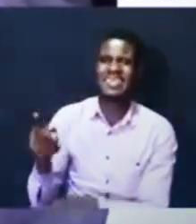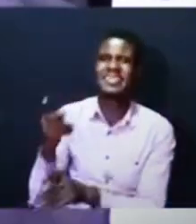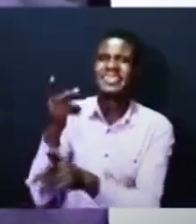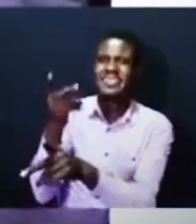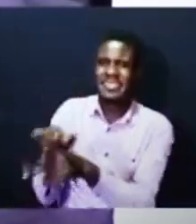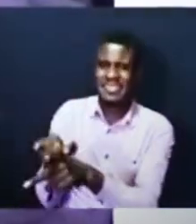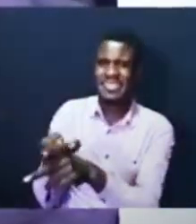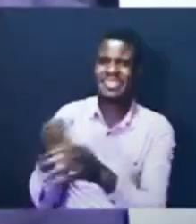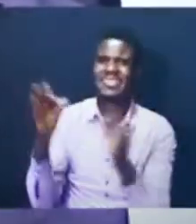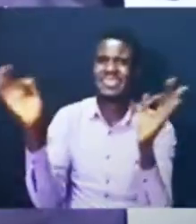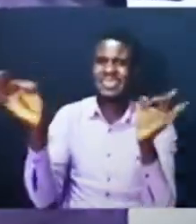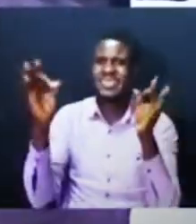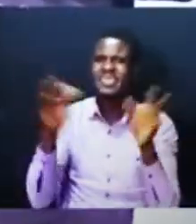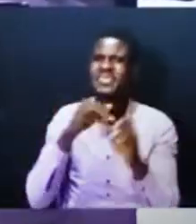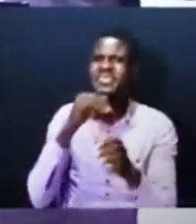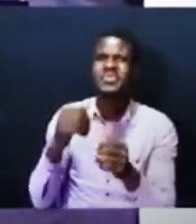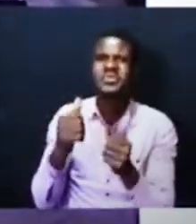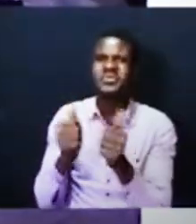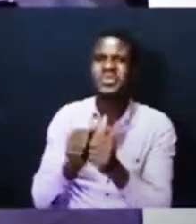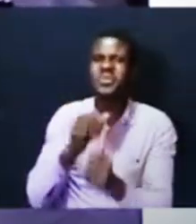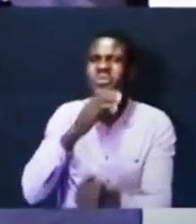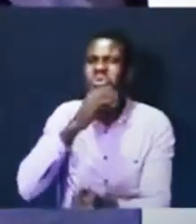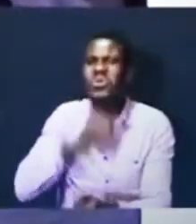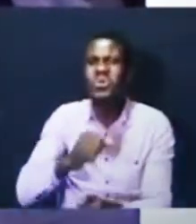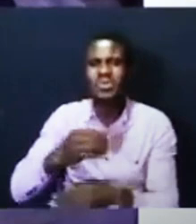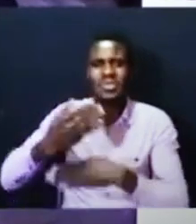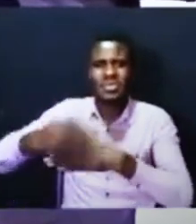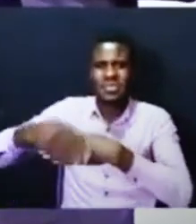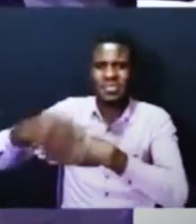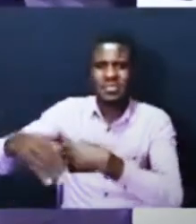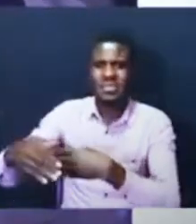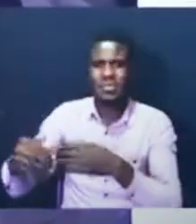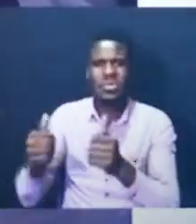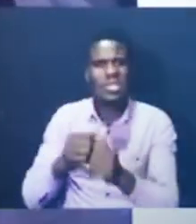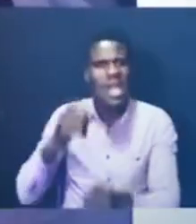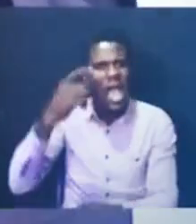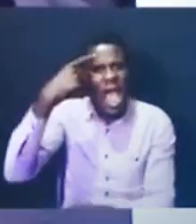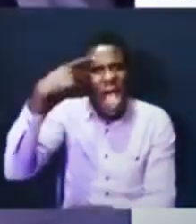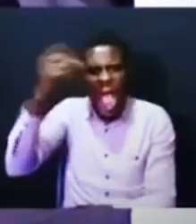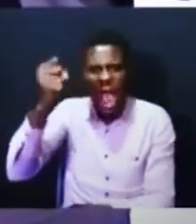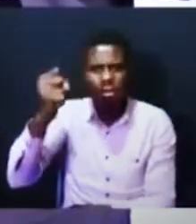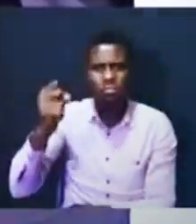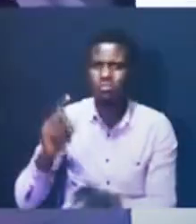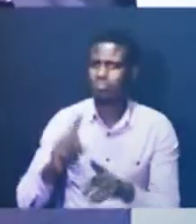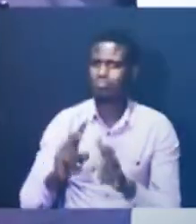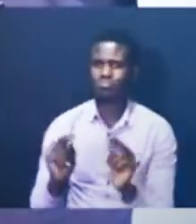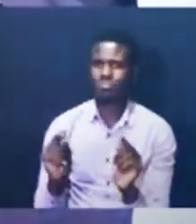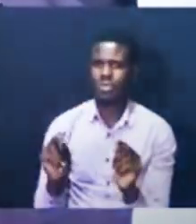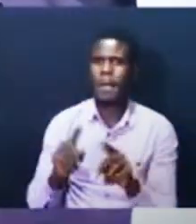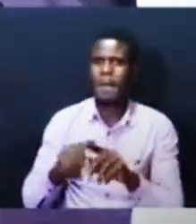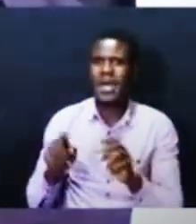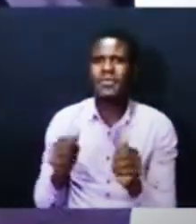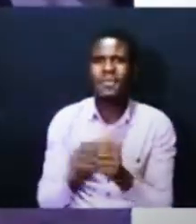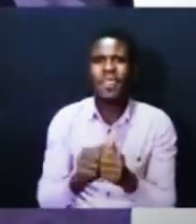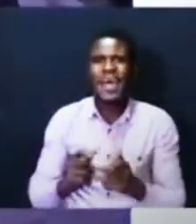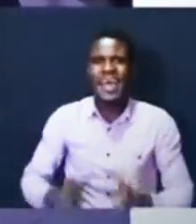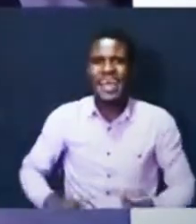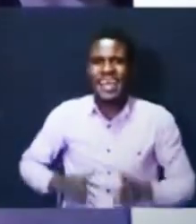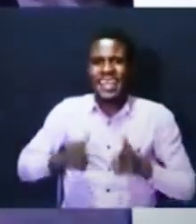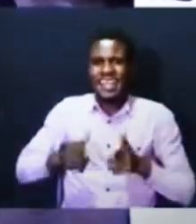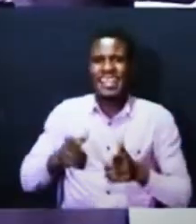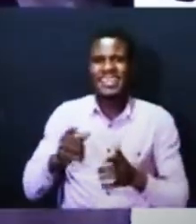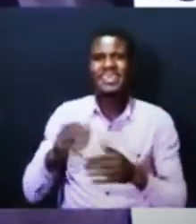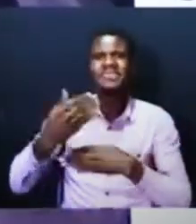bread, living with malice and wickedness, but with the unliving bread of sincerity and